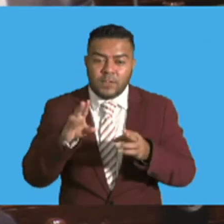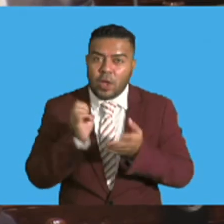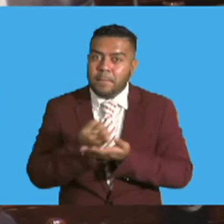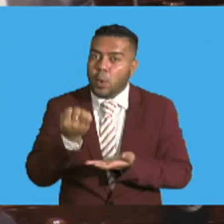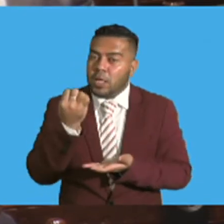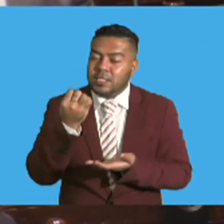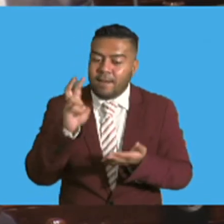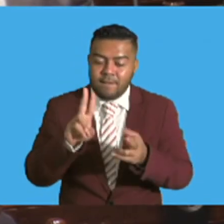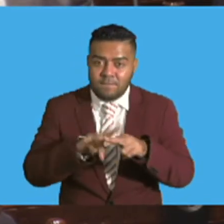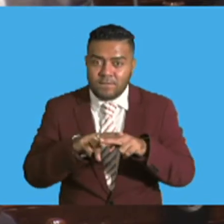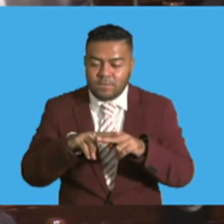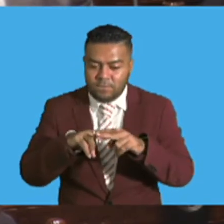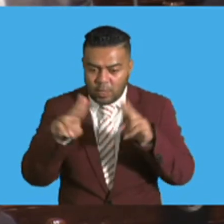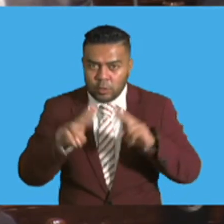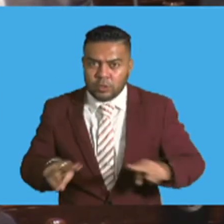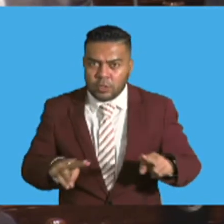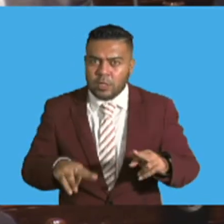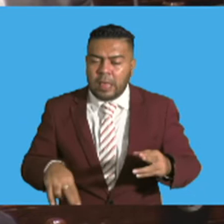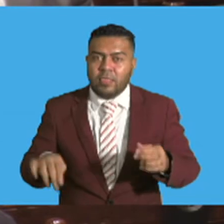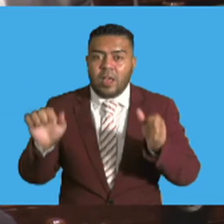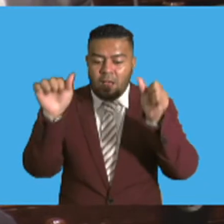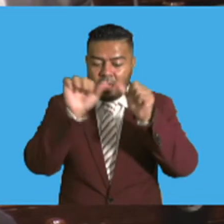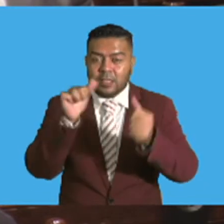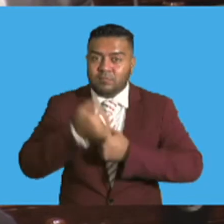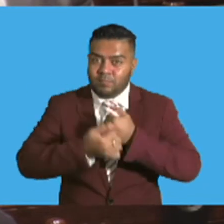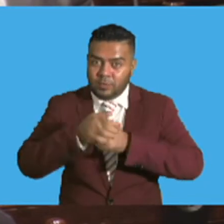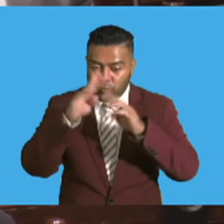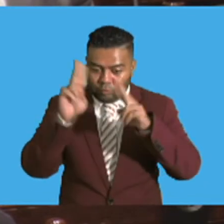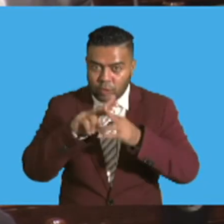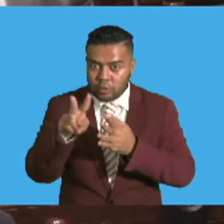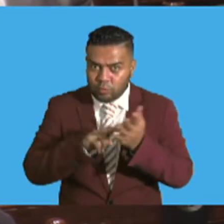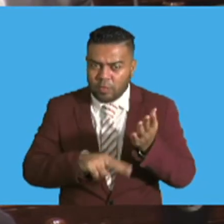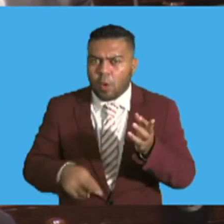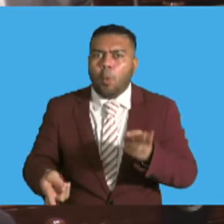Federation, the Architects Association, the Hotel